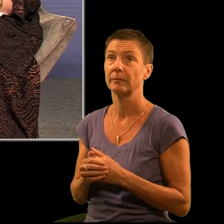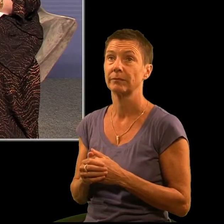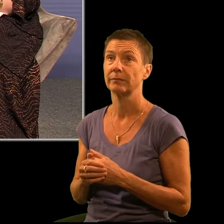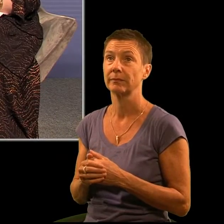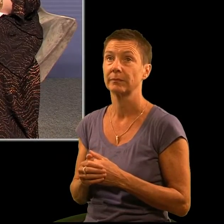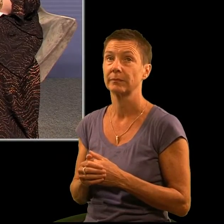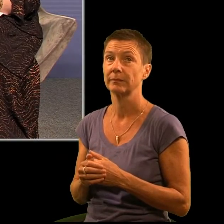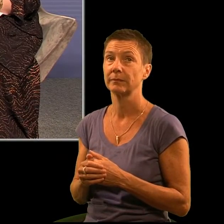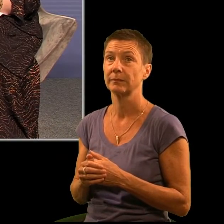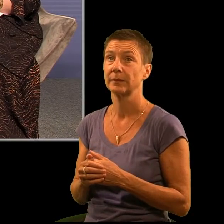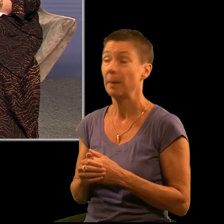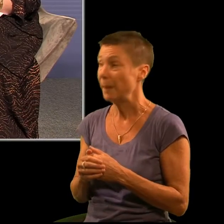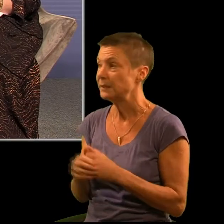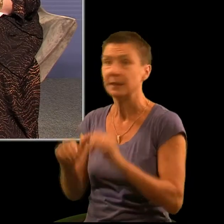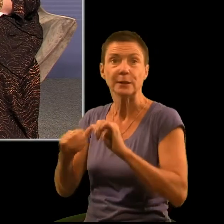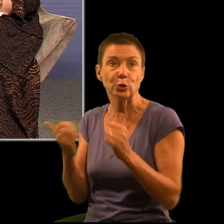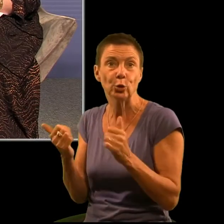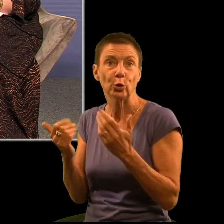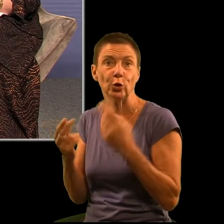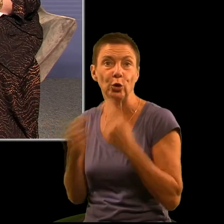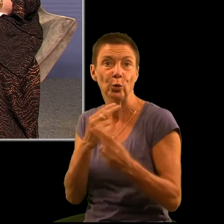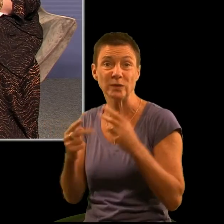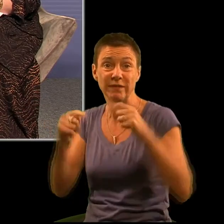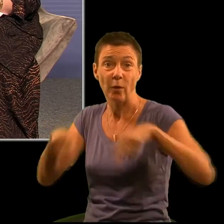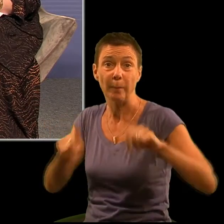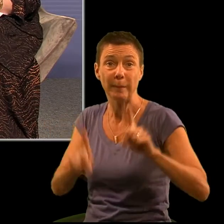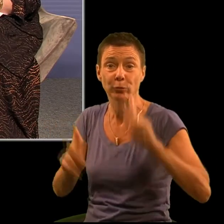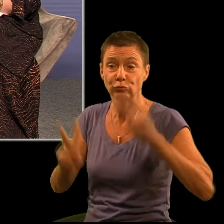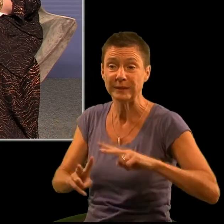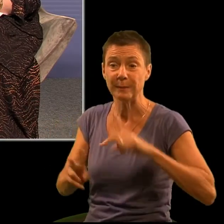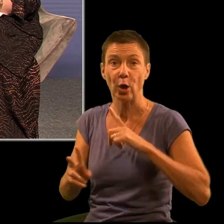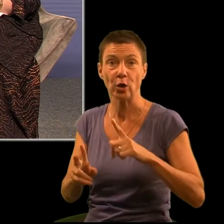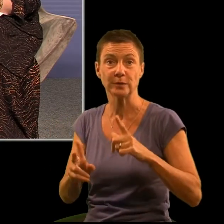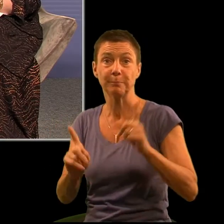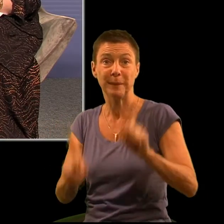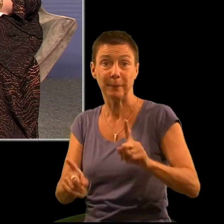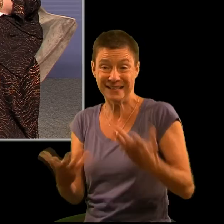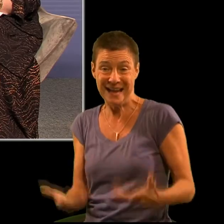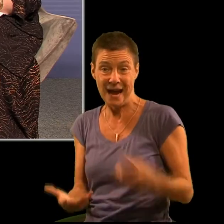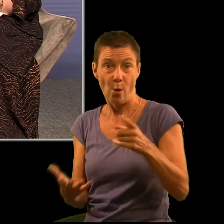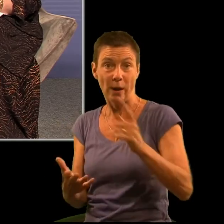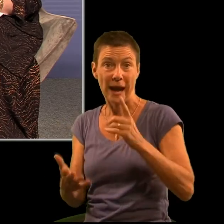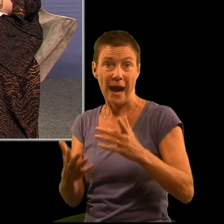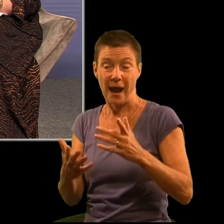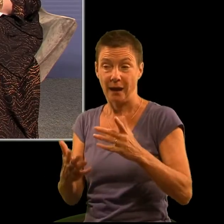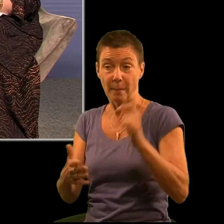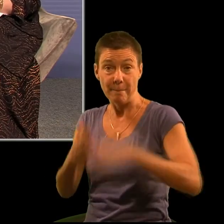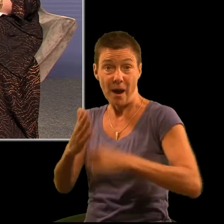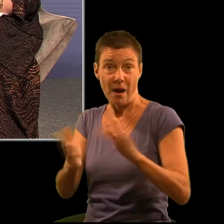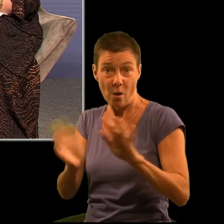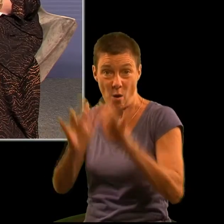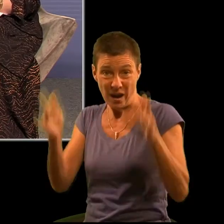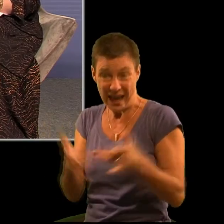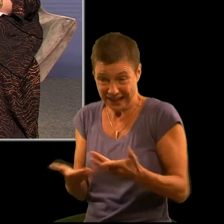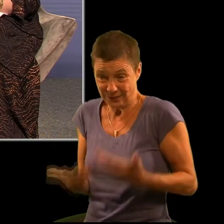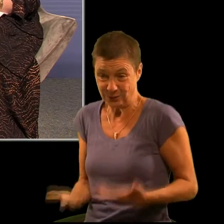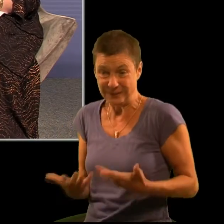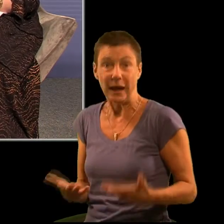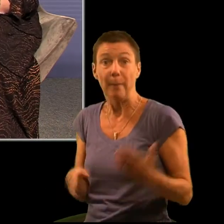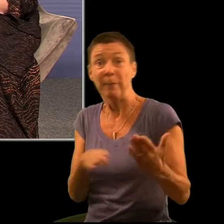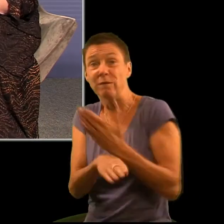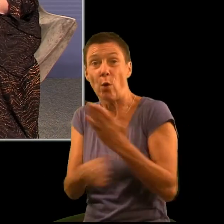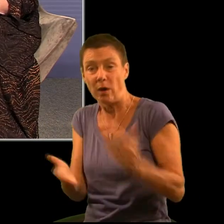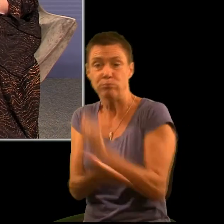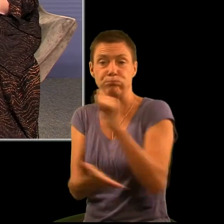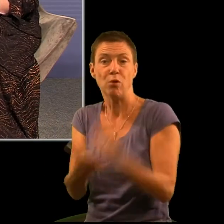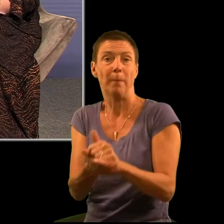one, and it's on early release here, isn't it, at the book festival? So anybody listening can go over to the bookshop and they can get it before it's